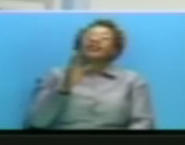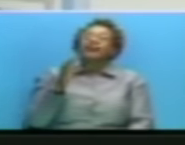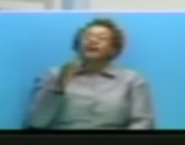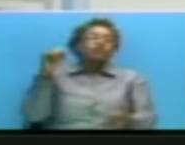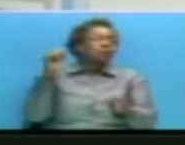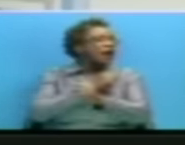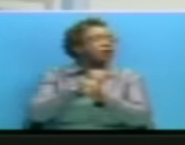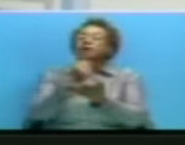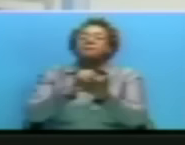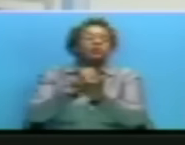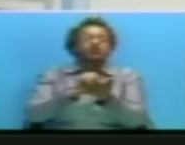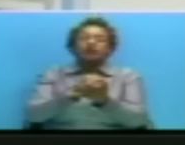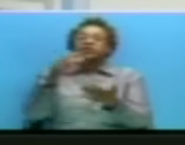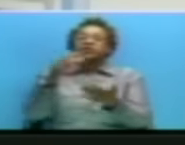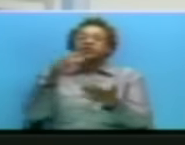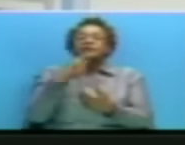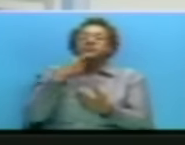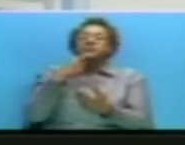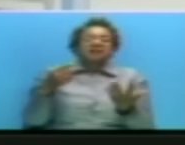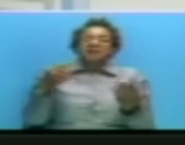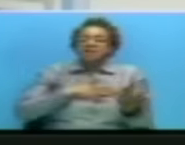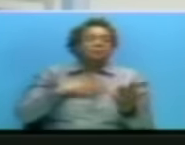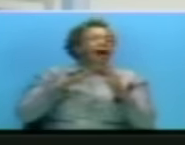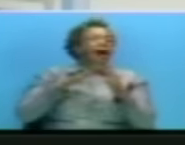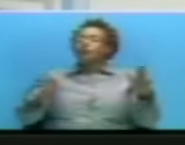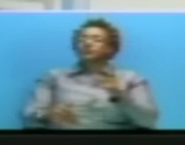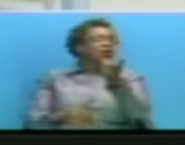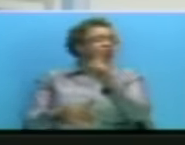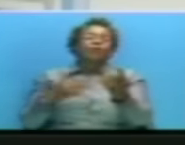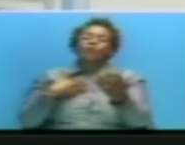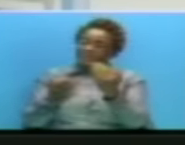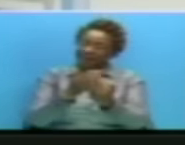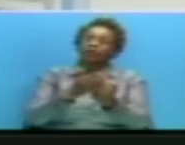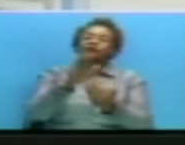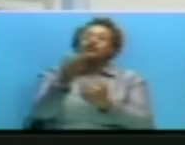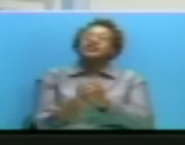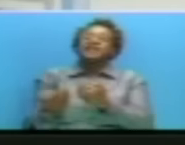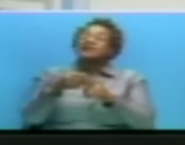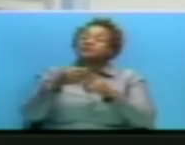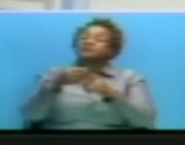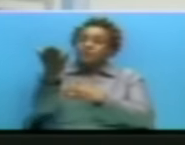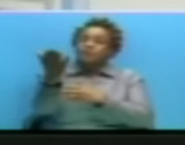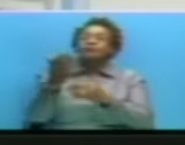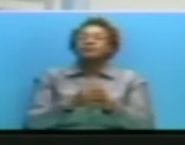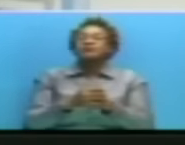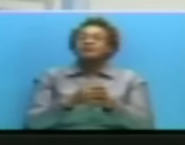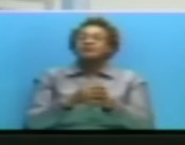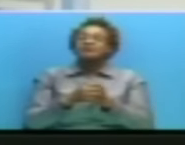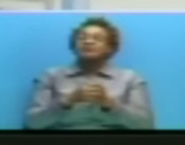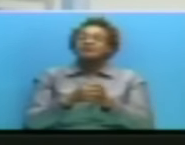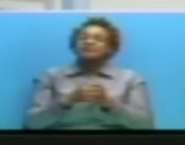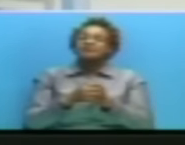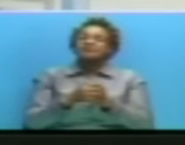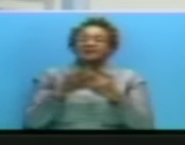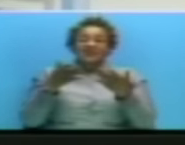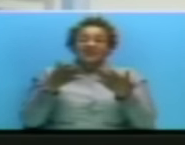poison your children and say the government keep off, this is my house. Right. We'll take care of your children, especially you. Gentlemen, I